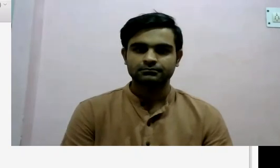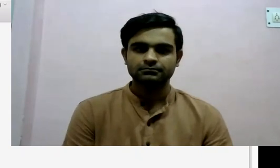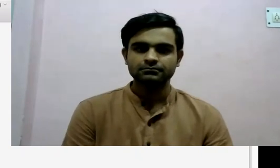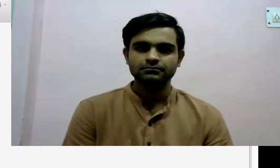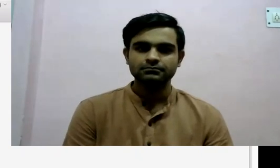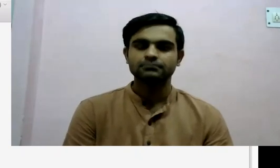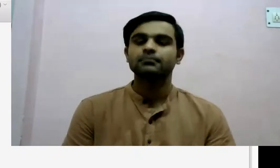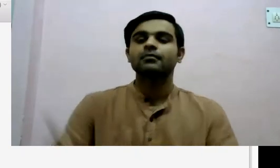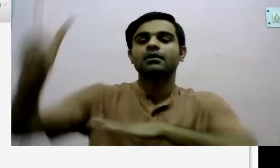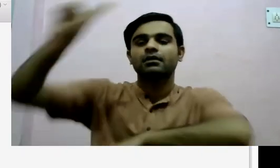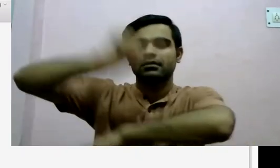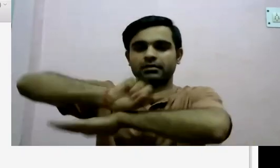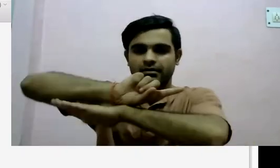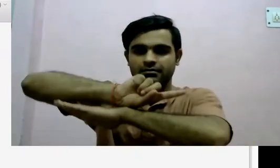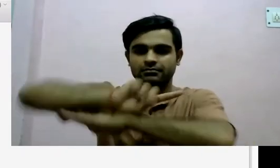Day.